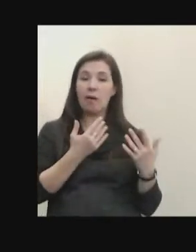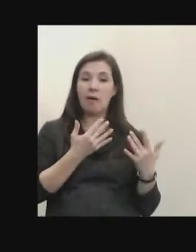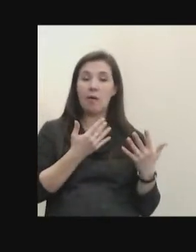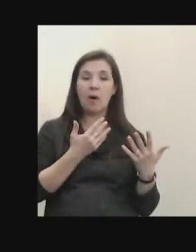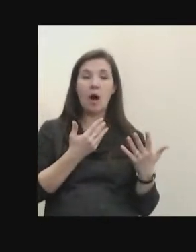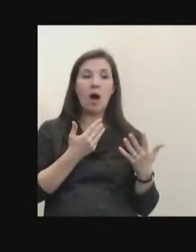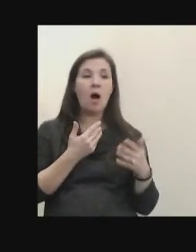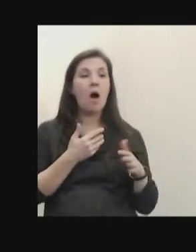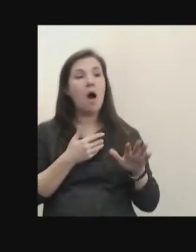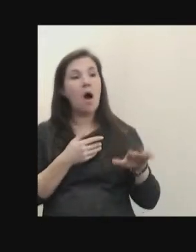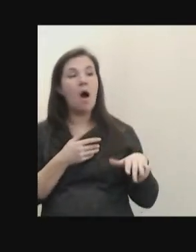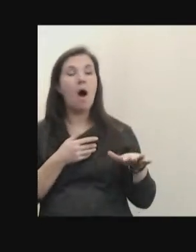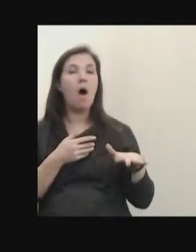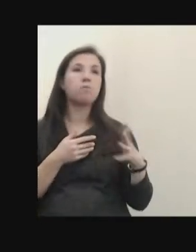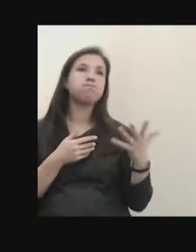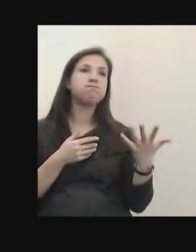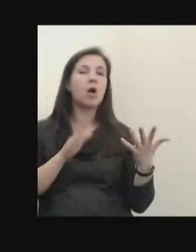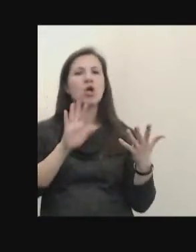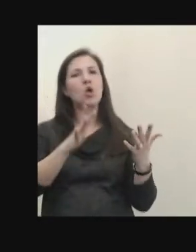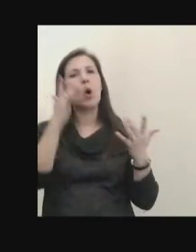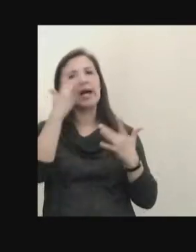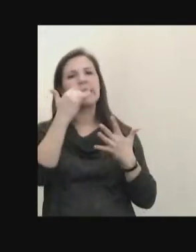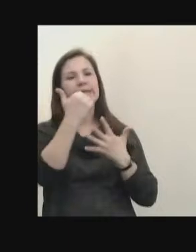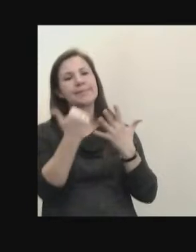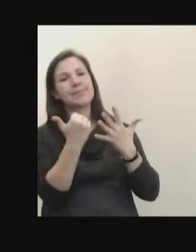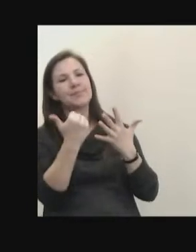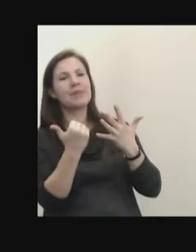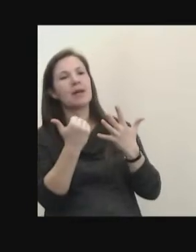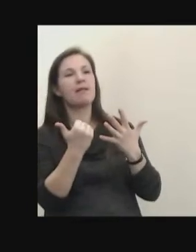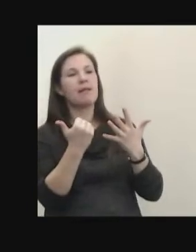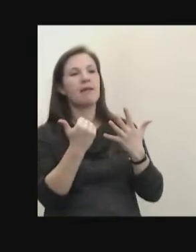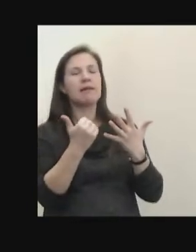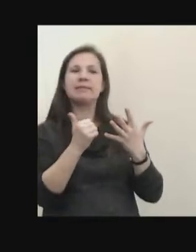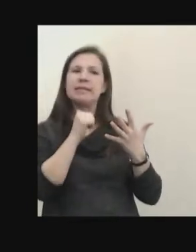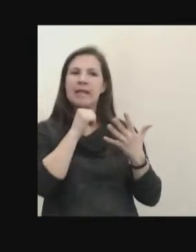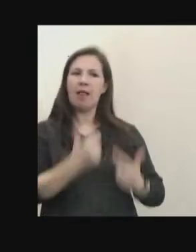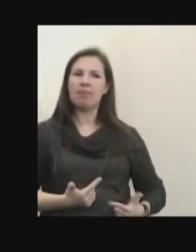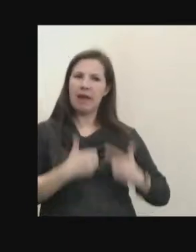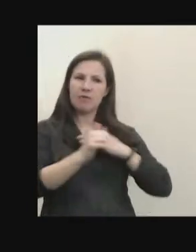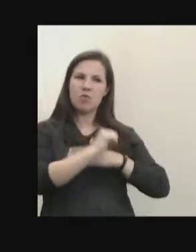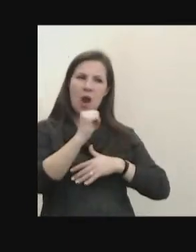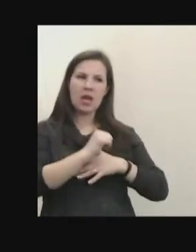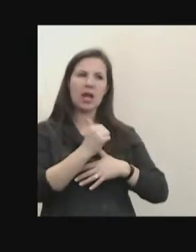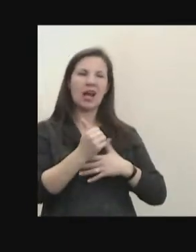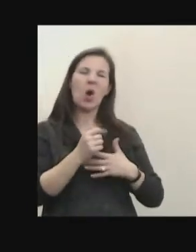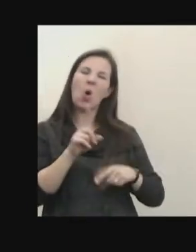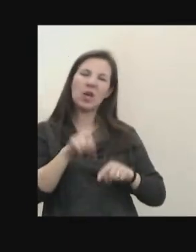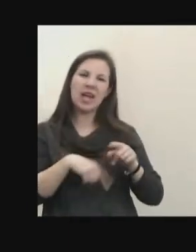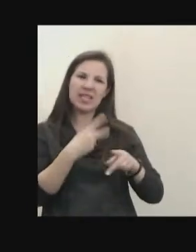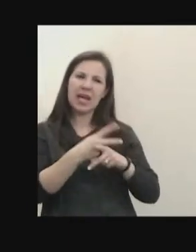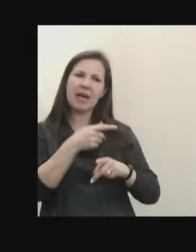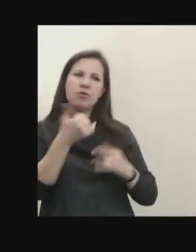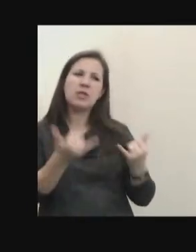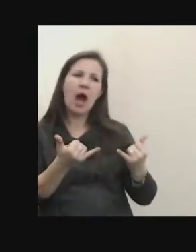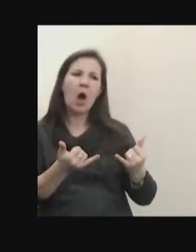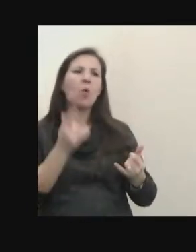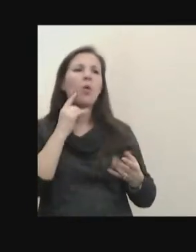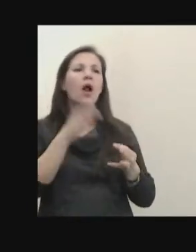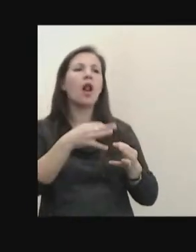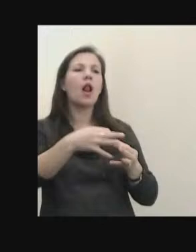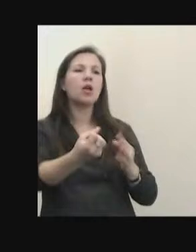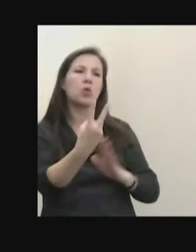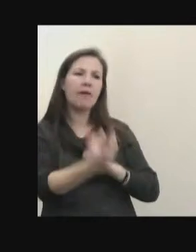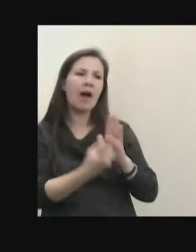your illness is not life-threatening to the point that we need to take care of you right now. We'll get to you in 12 hours. We can't be in